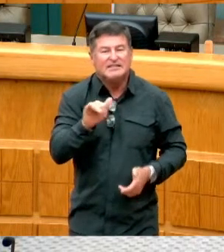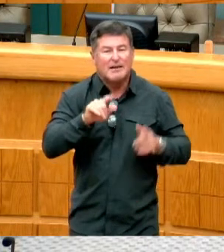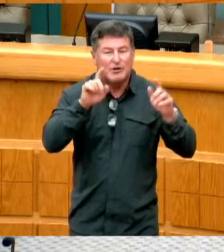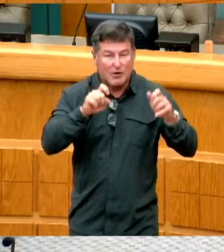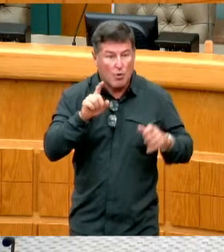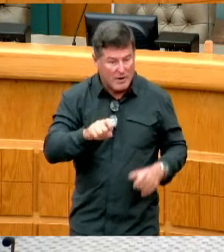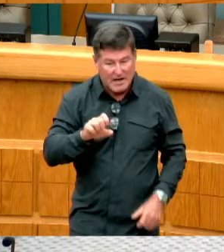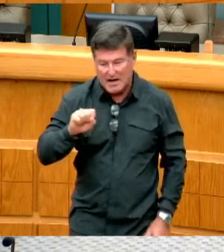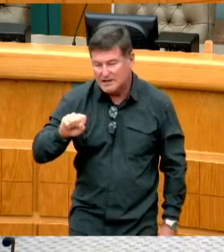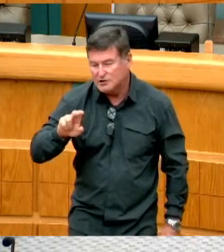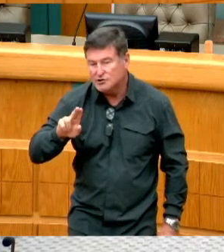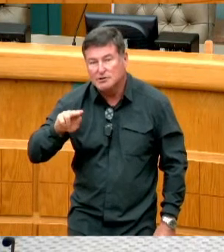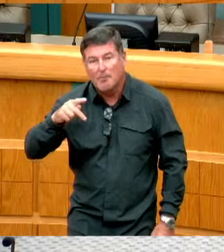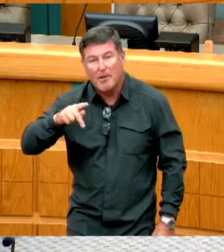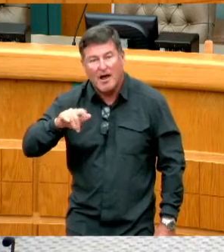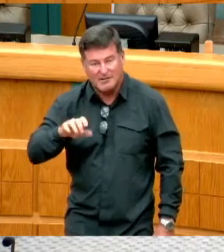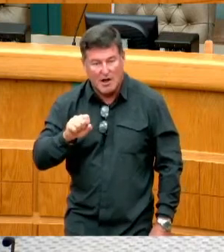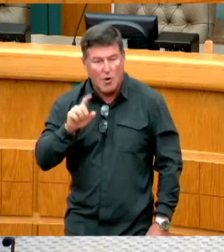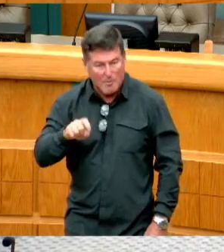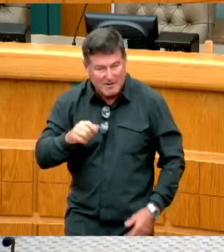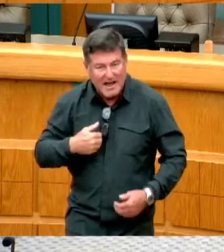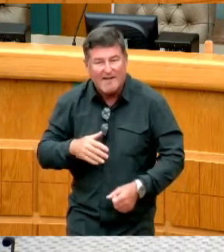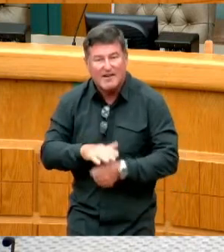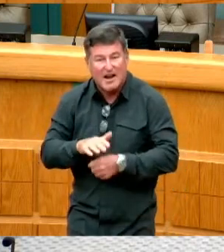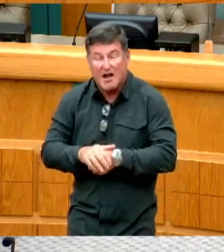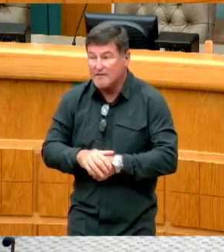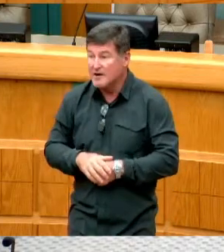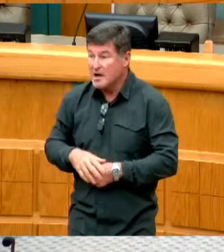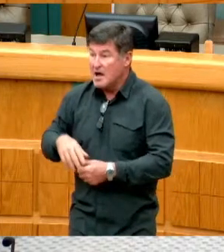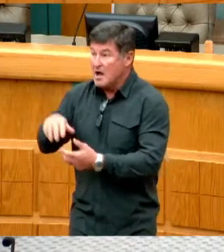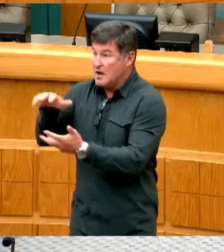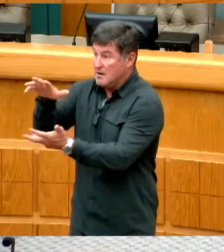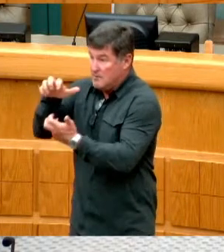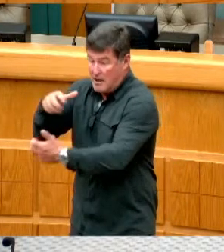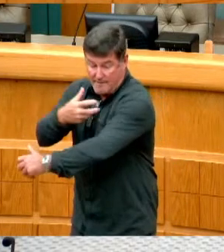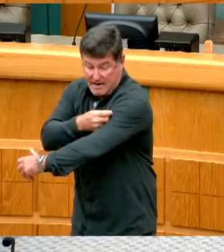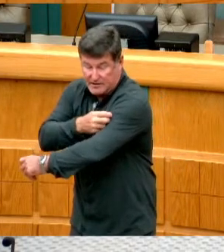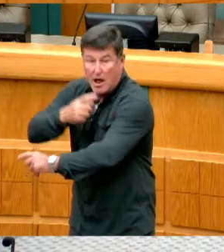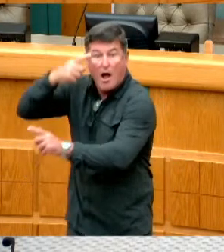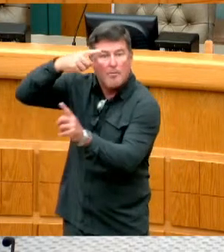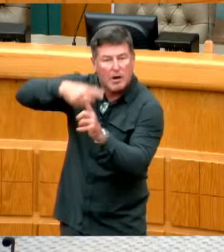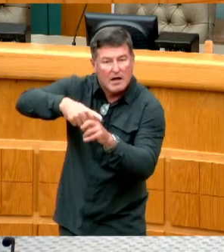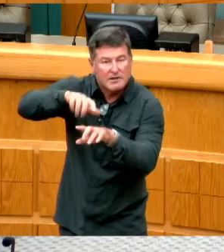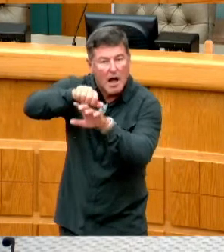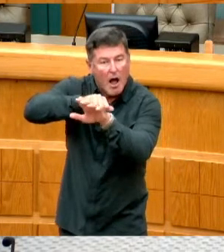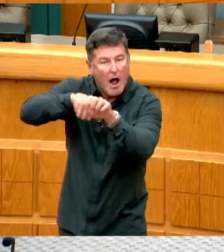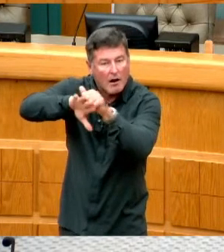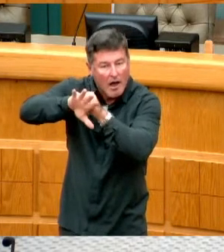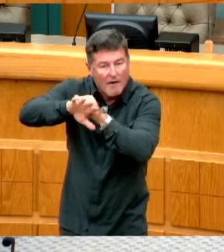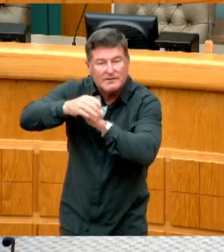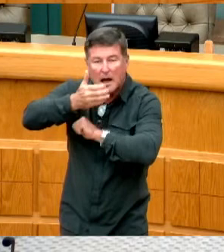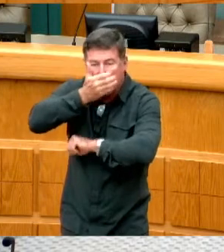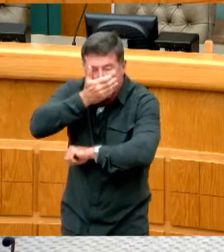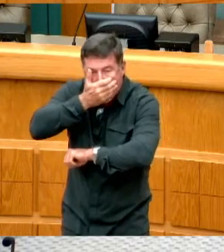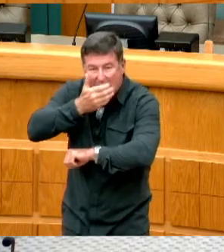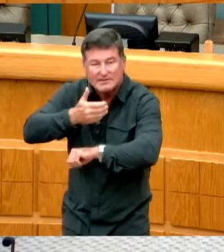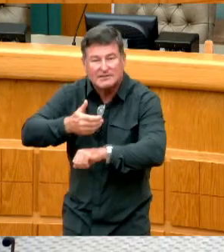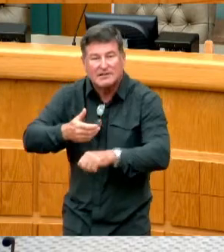we've got to make sure we have enough syringes, alcohol swabs, gloves, masks, and even